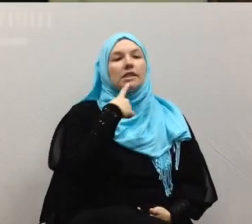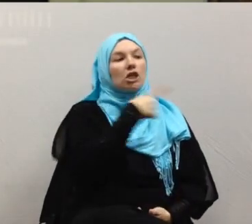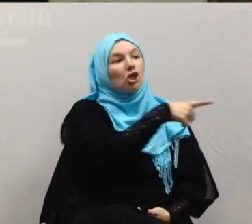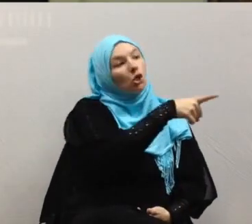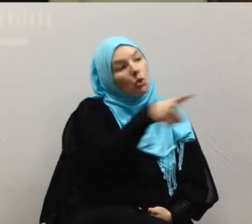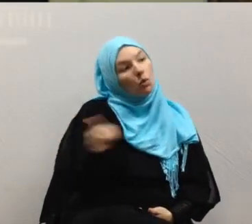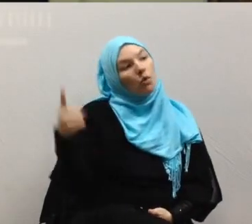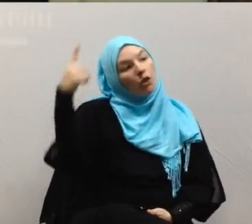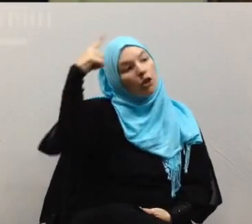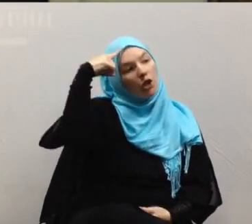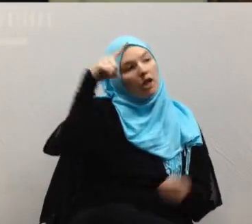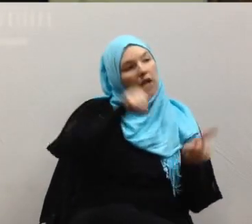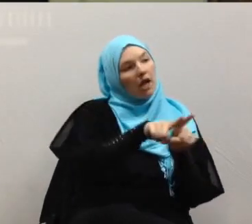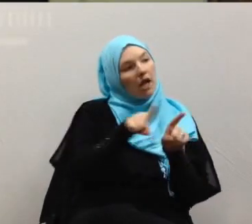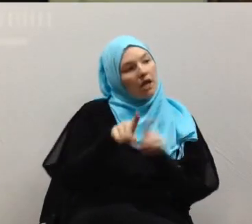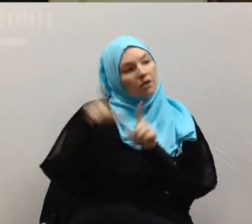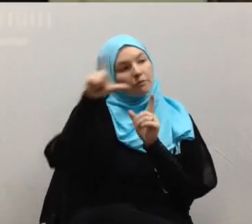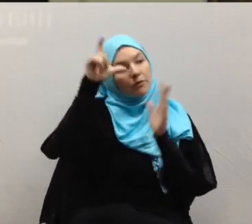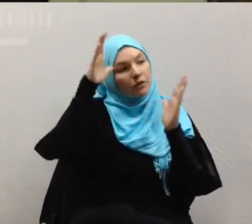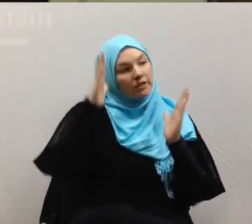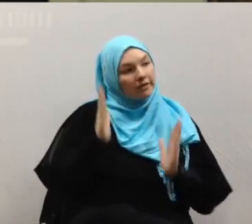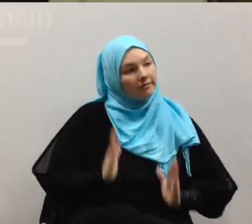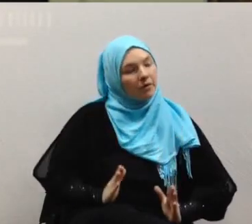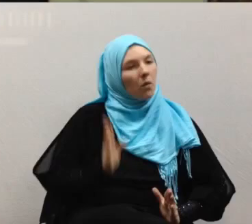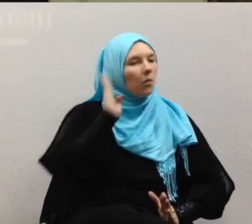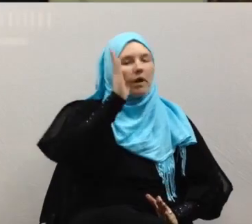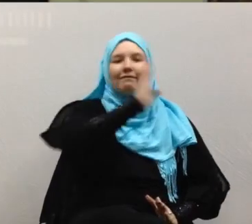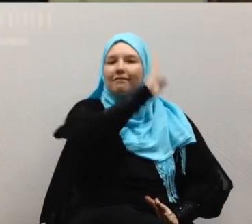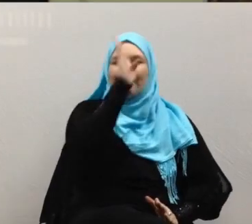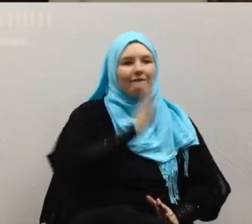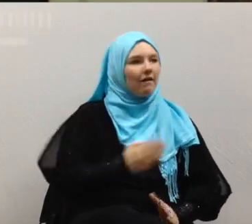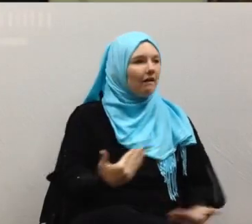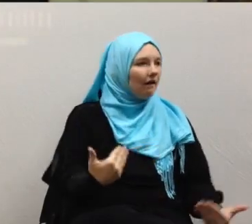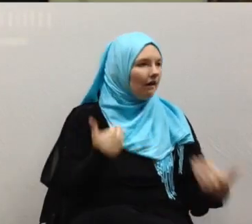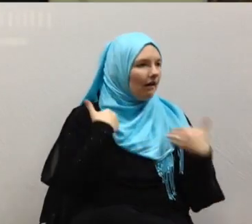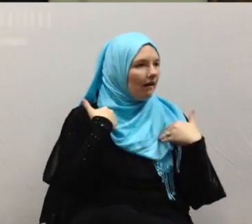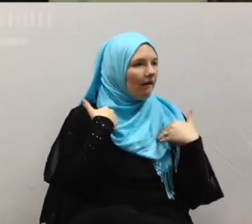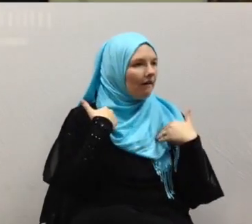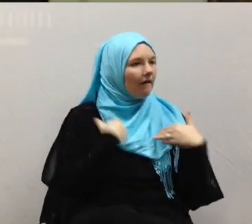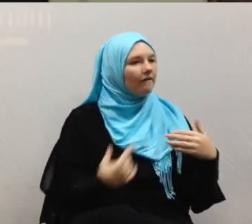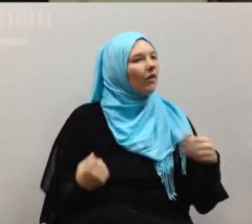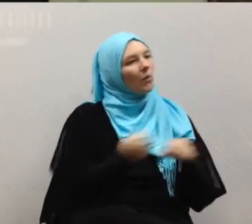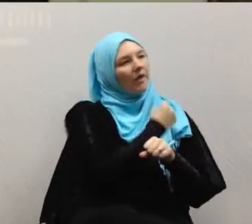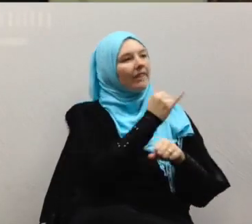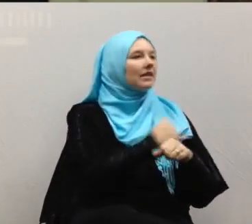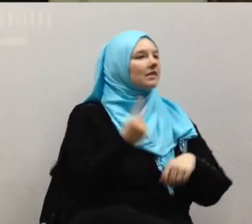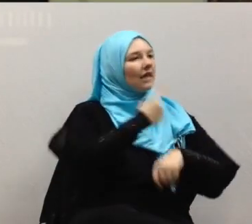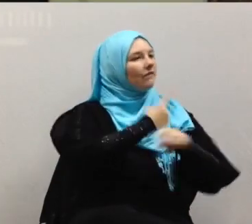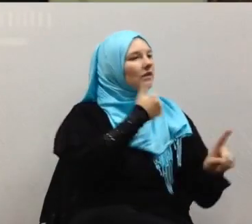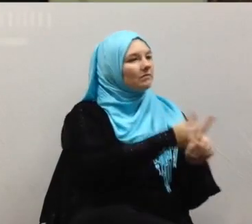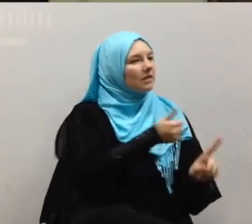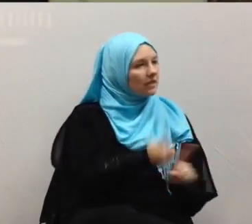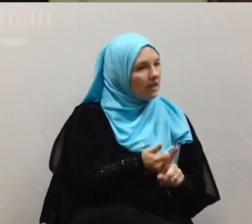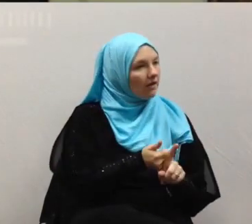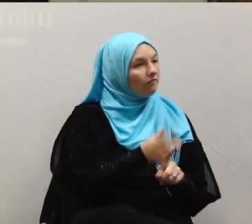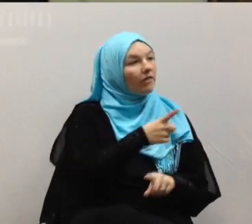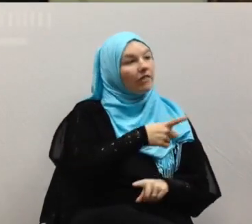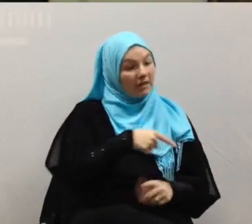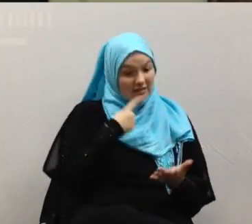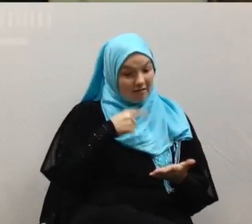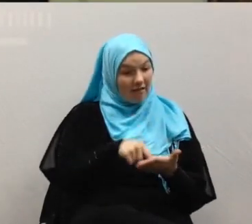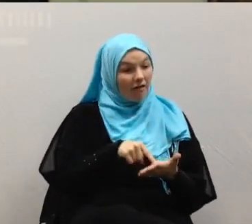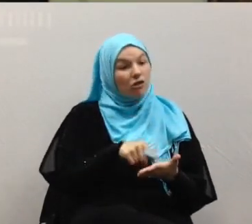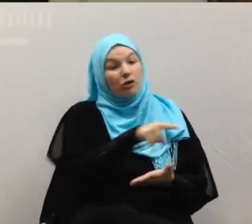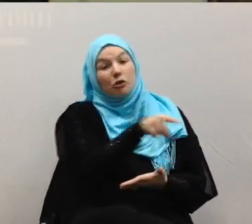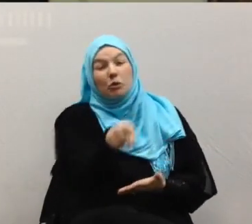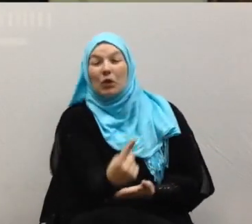Muslims would never have the day for themselves, which means they will never be victorious. The same thing that is mentioned